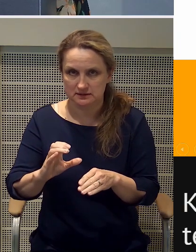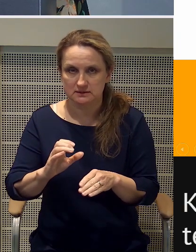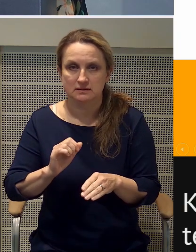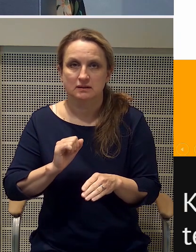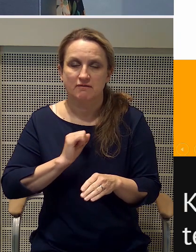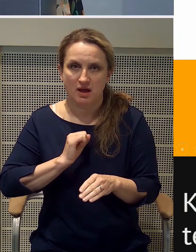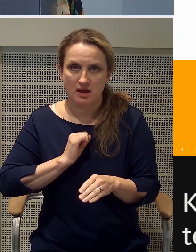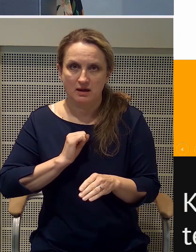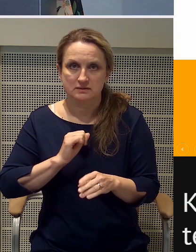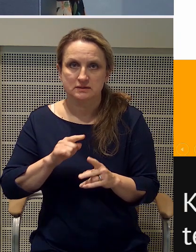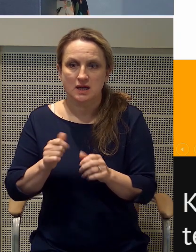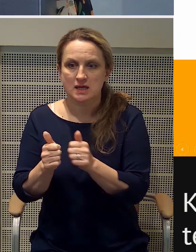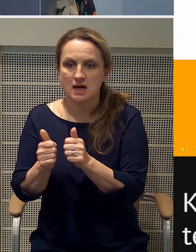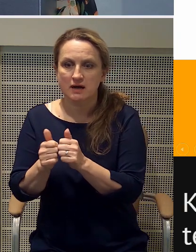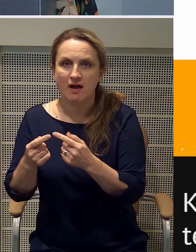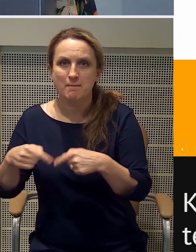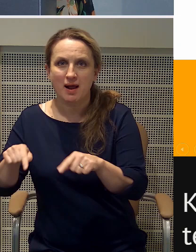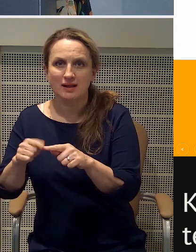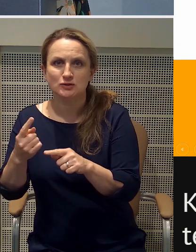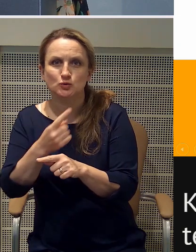back then, but